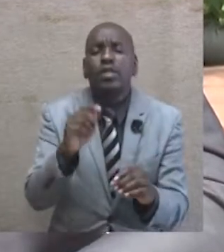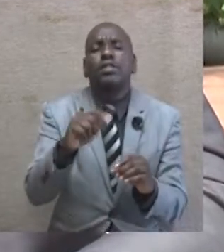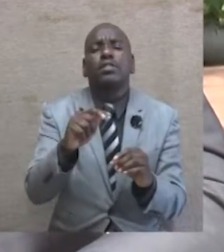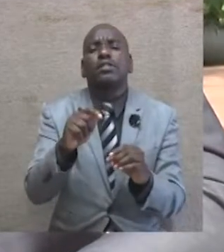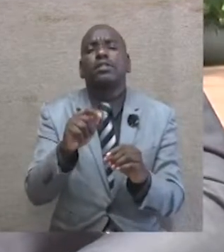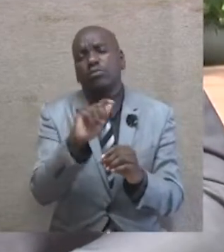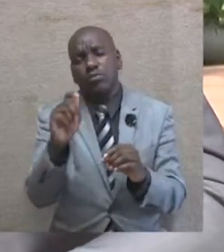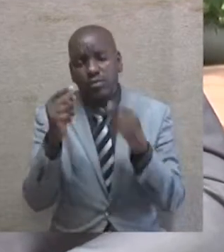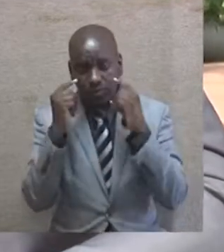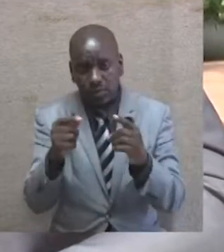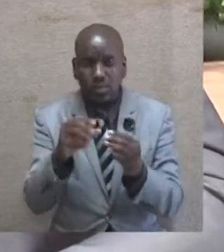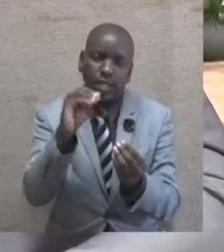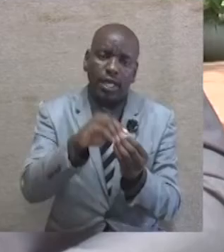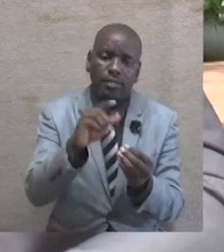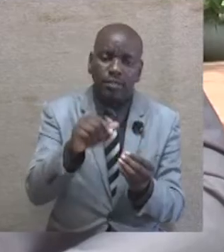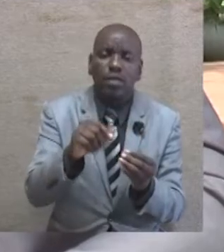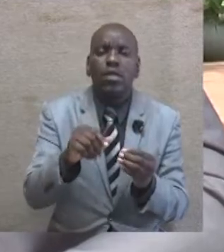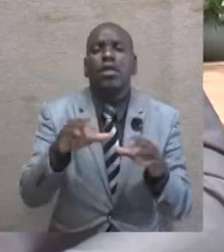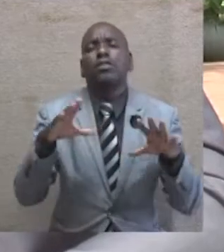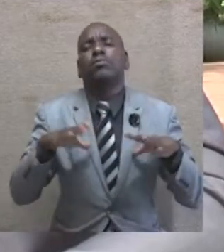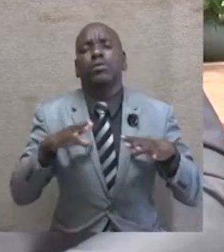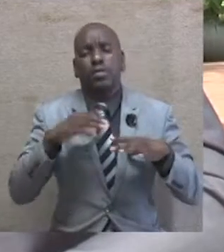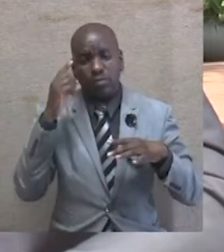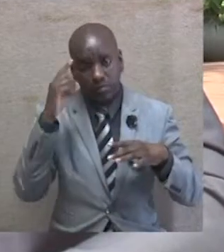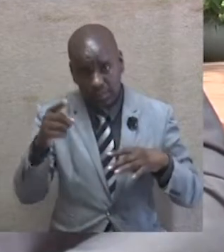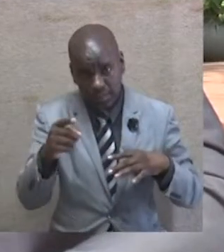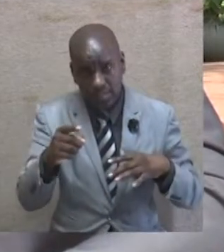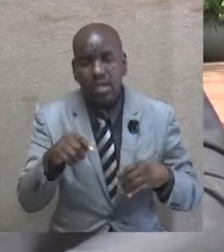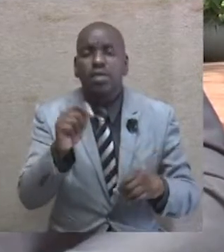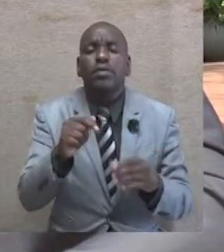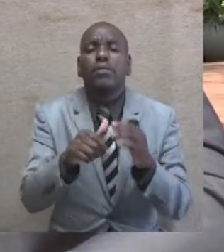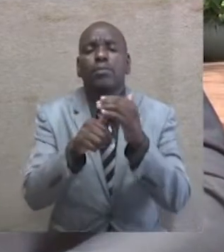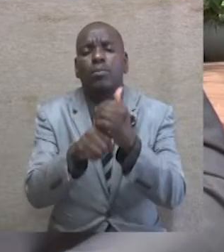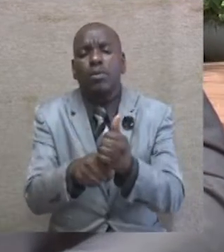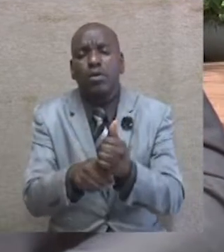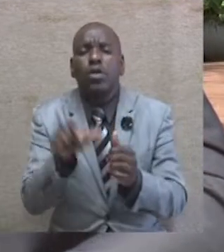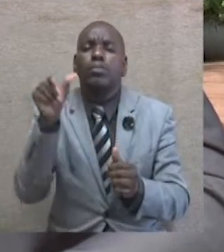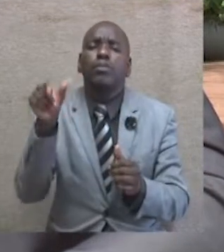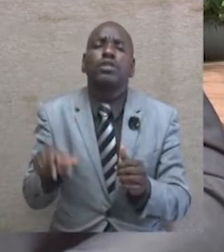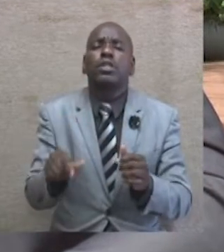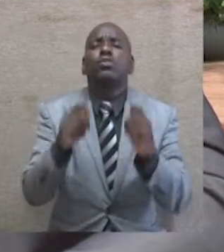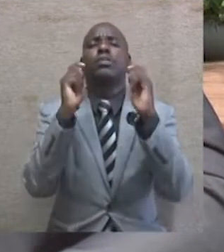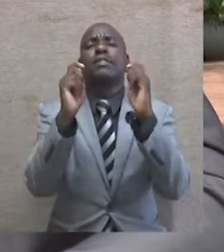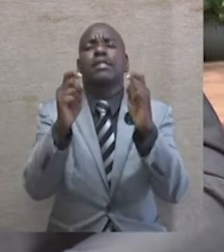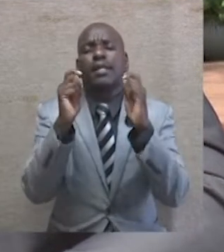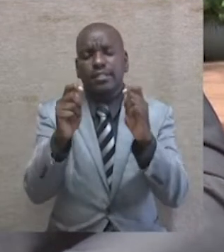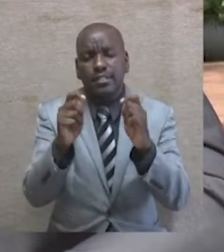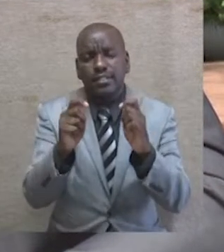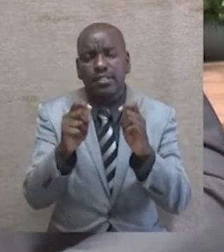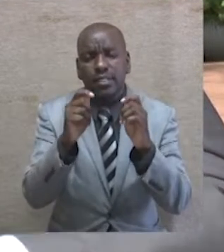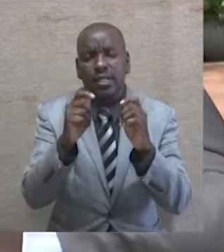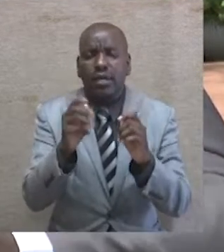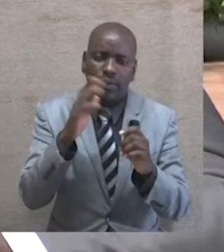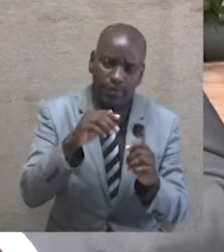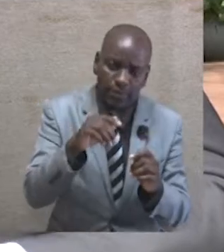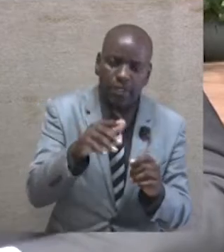relation to this subject. So adding to your point, I think it's an expertise area which requires a person to be trained in the field